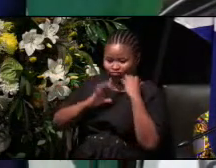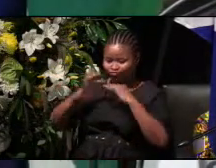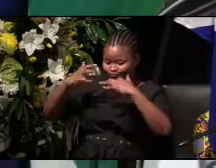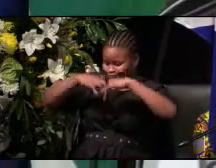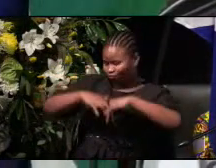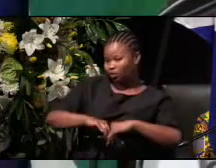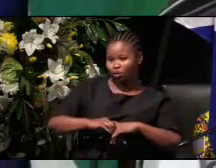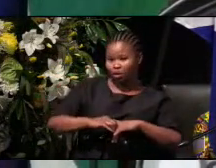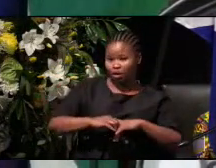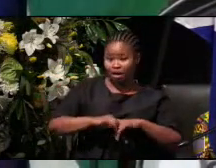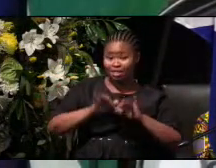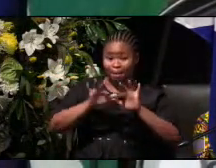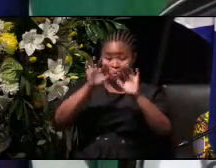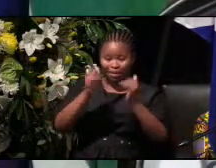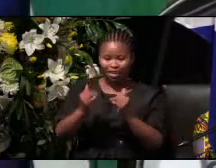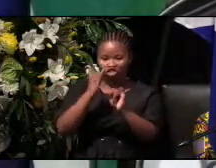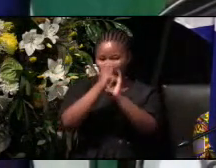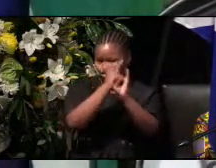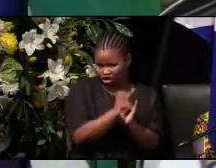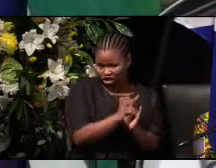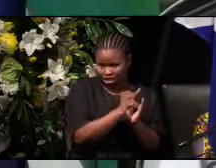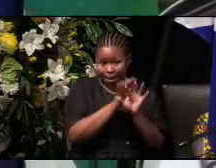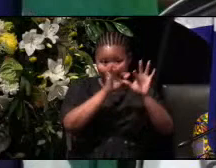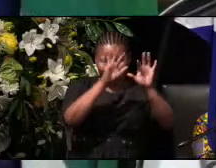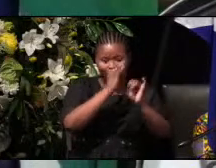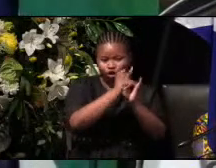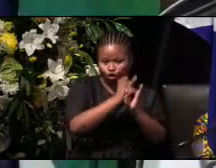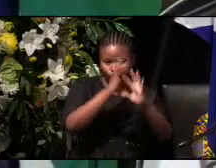to go down in our public institutions